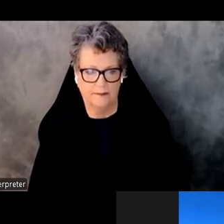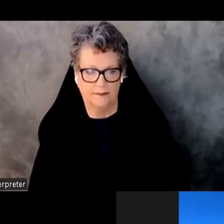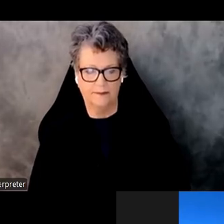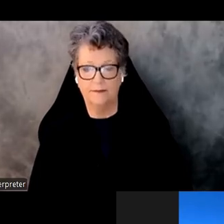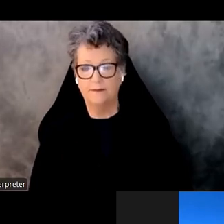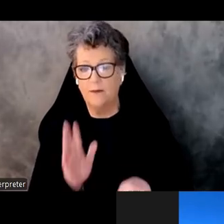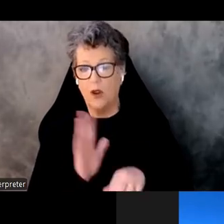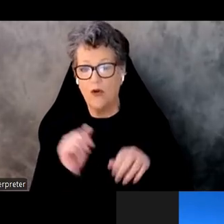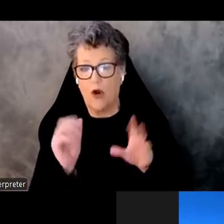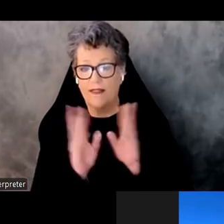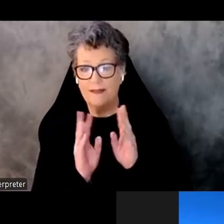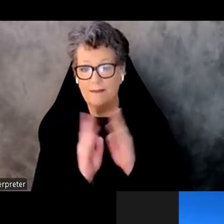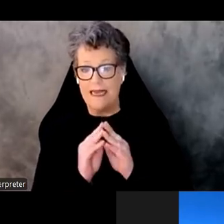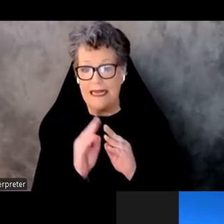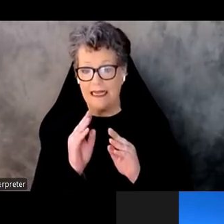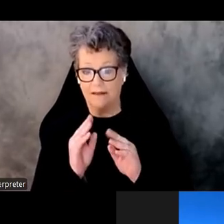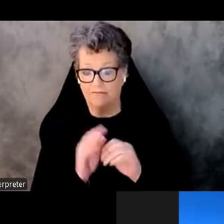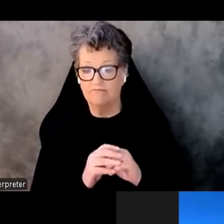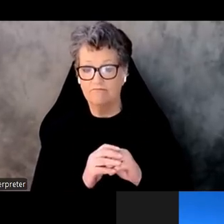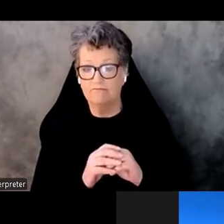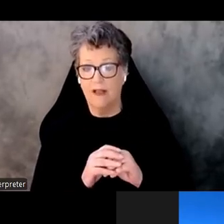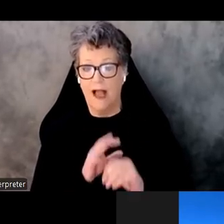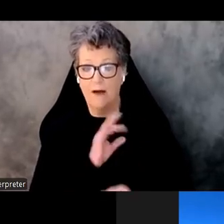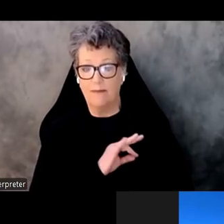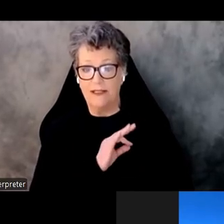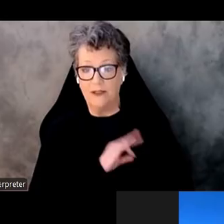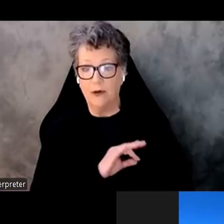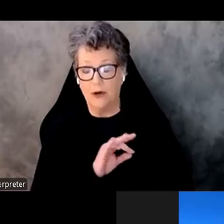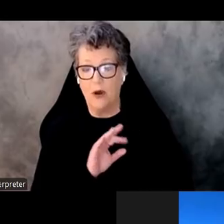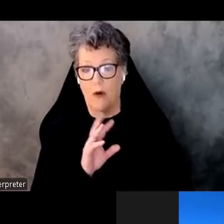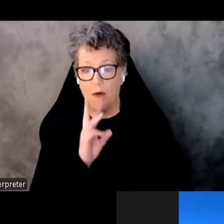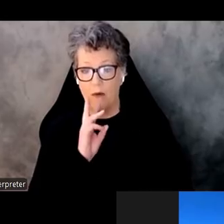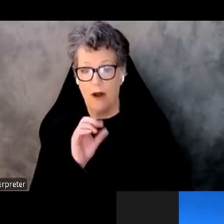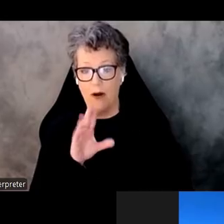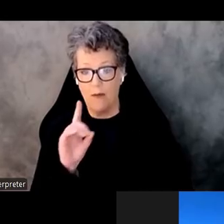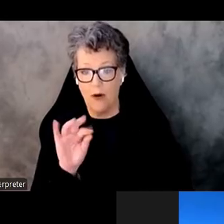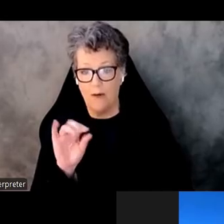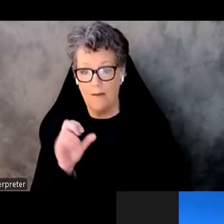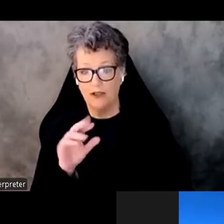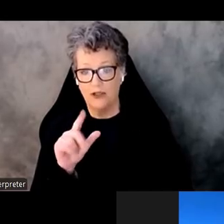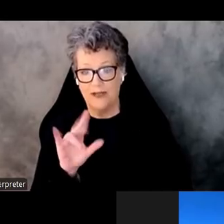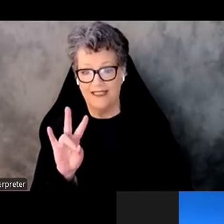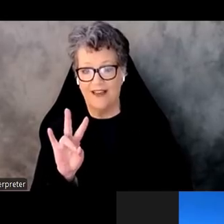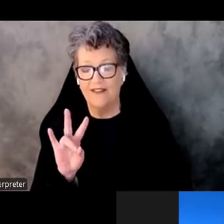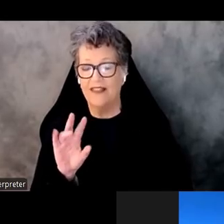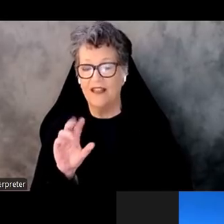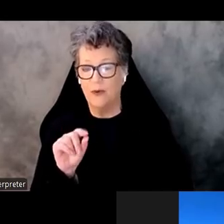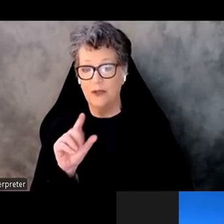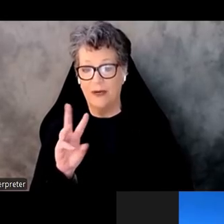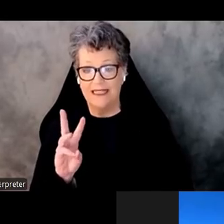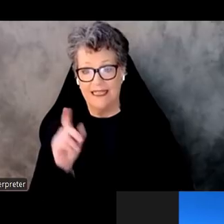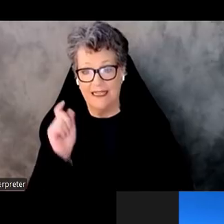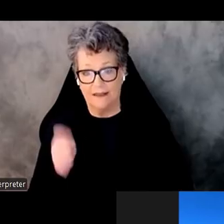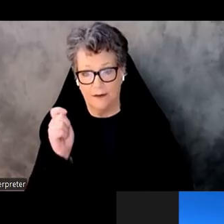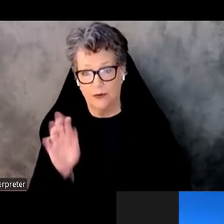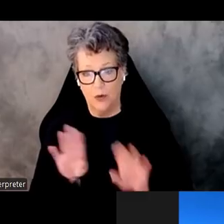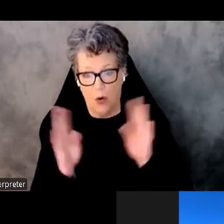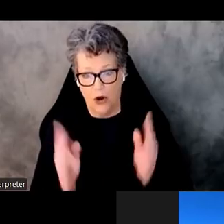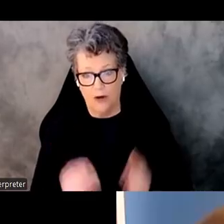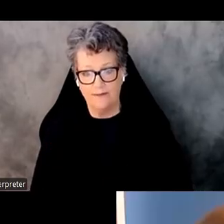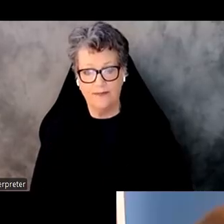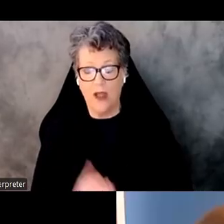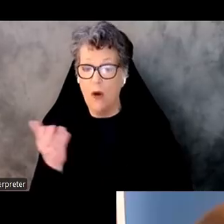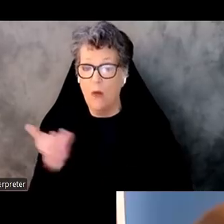call this meeting, this monthly meeting of Pittsburgh Water Board of March 27th, 2026 to order.